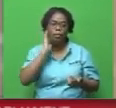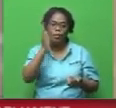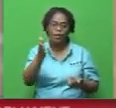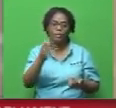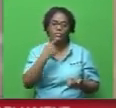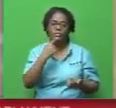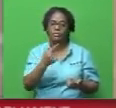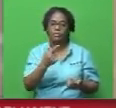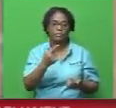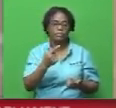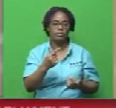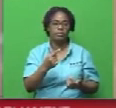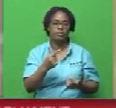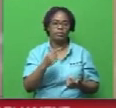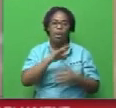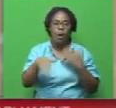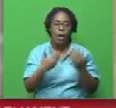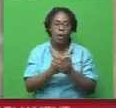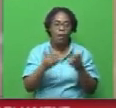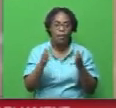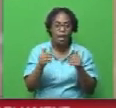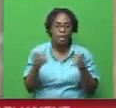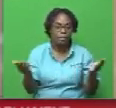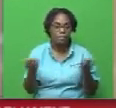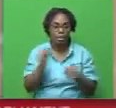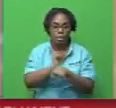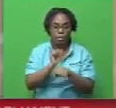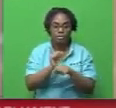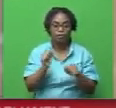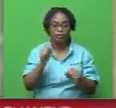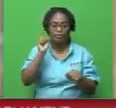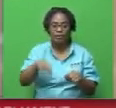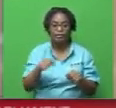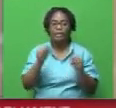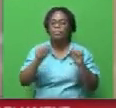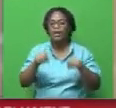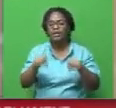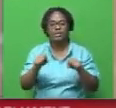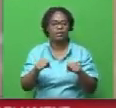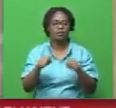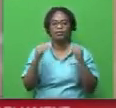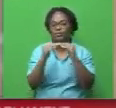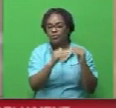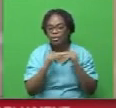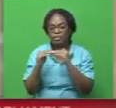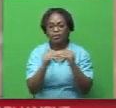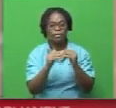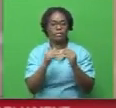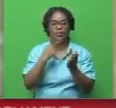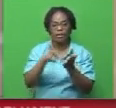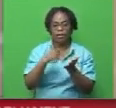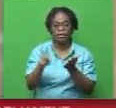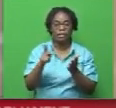a living wage. They must be able to go to the supermarket and be able to afford the basic essential items at